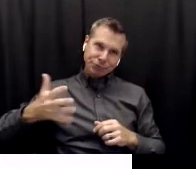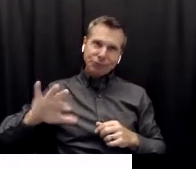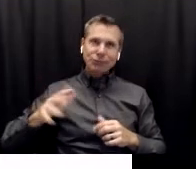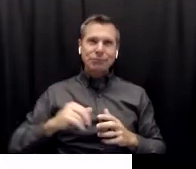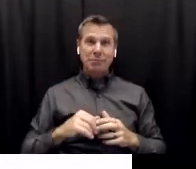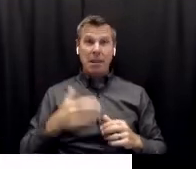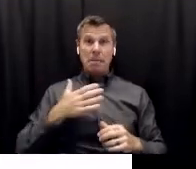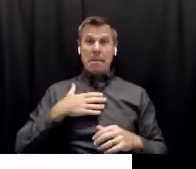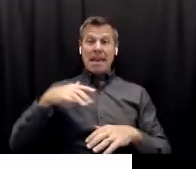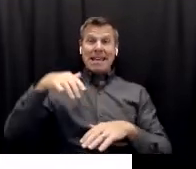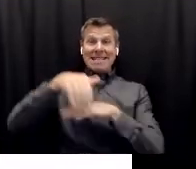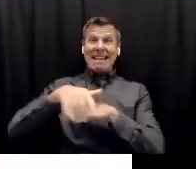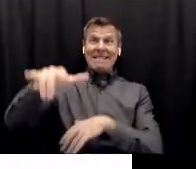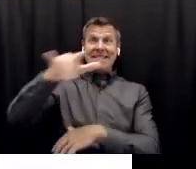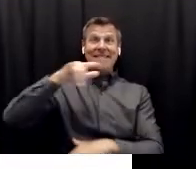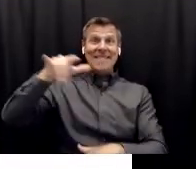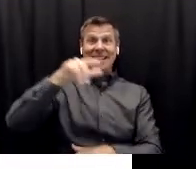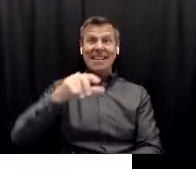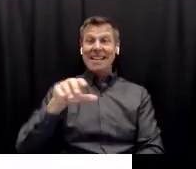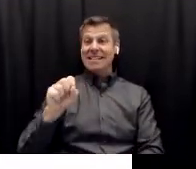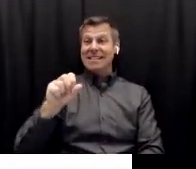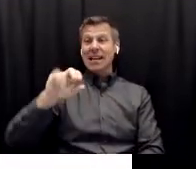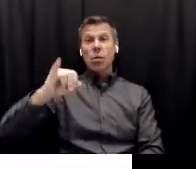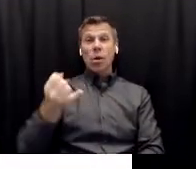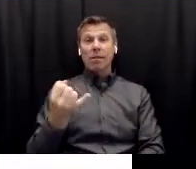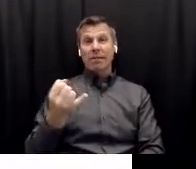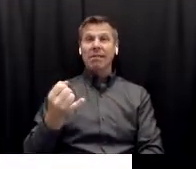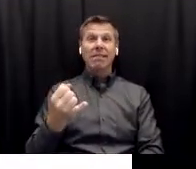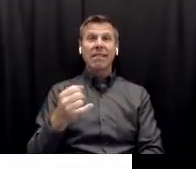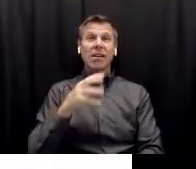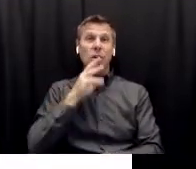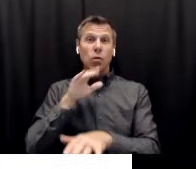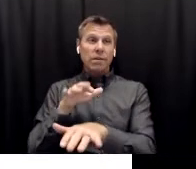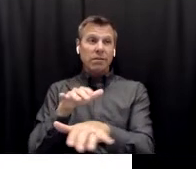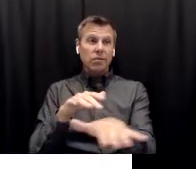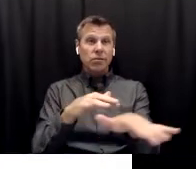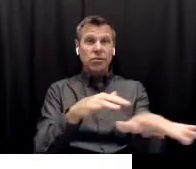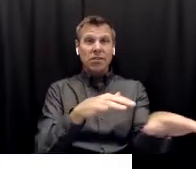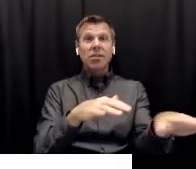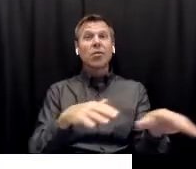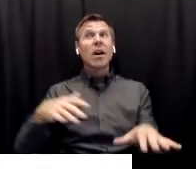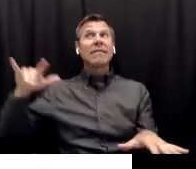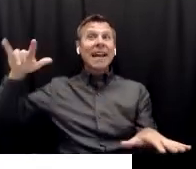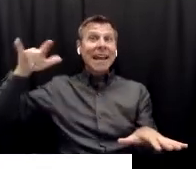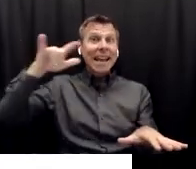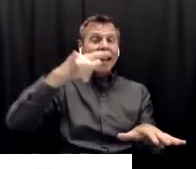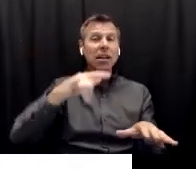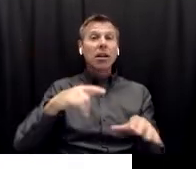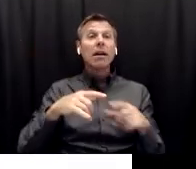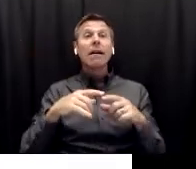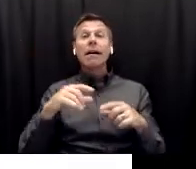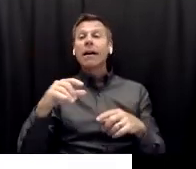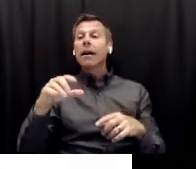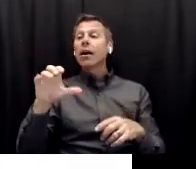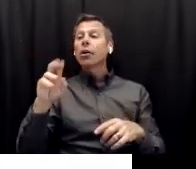in the San Joaquin River area, we were flying drones to count nesting sandhill cranes. That was a